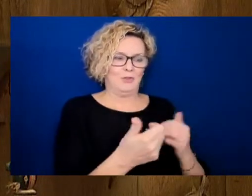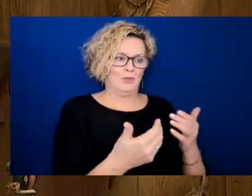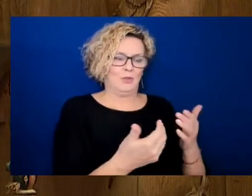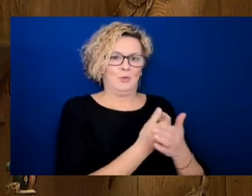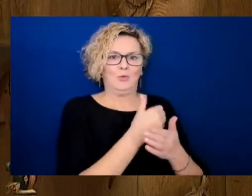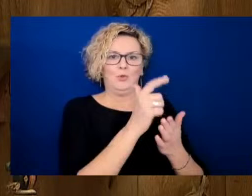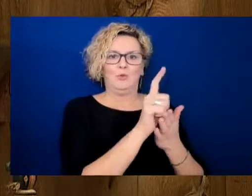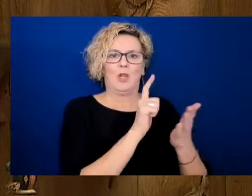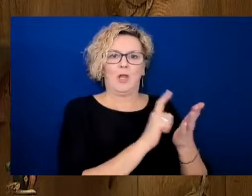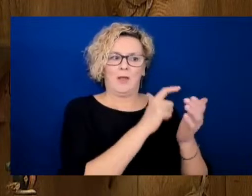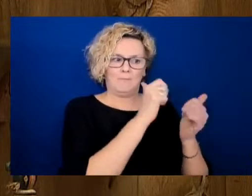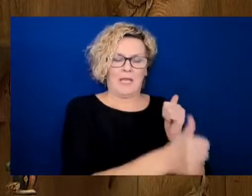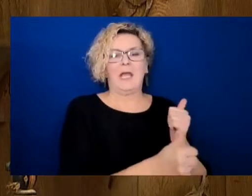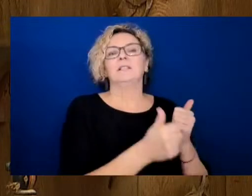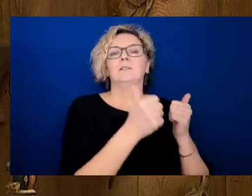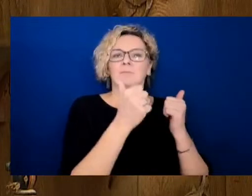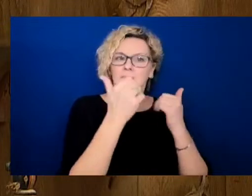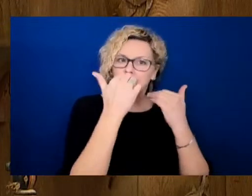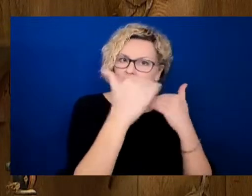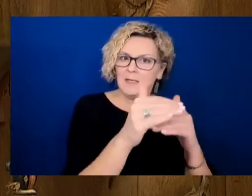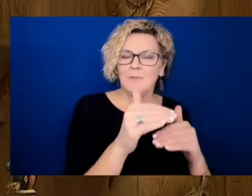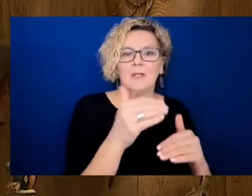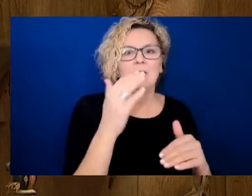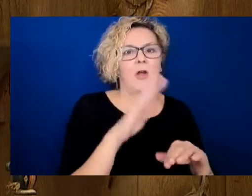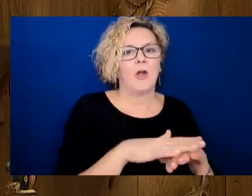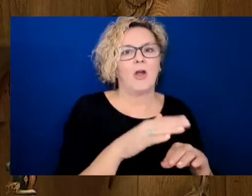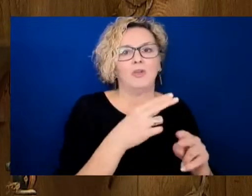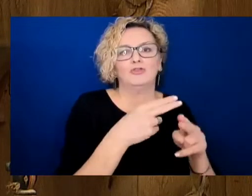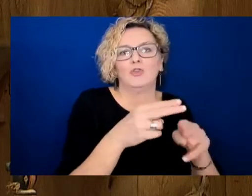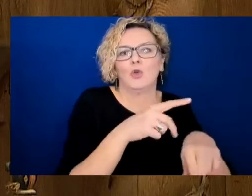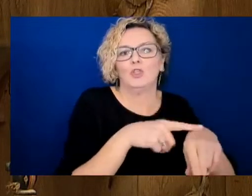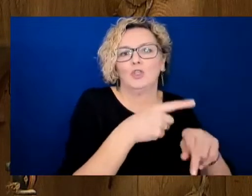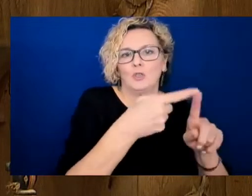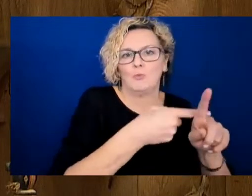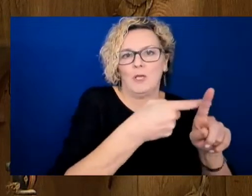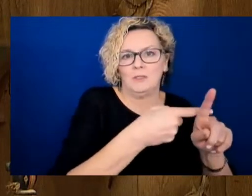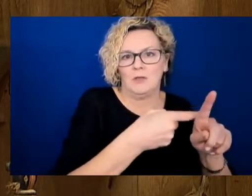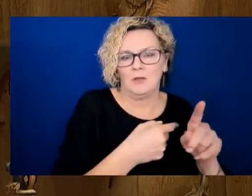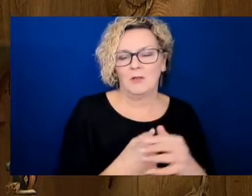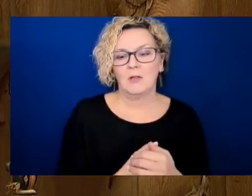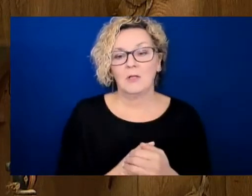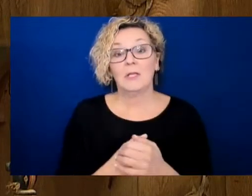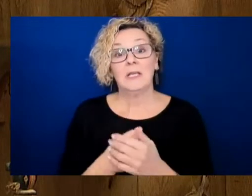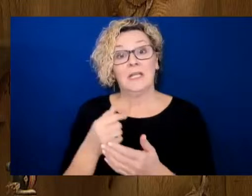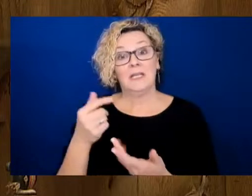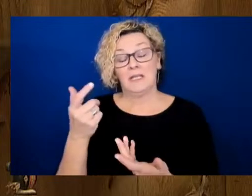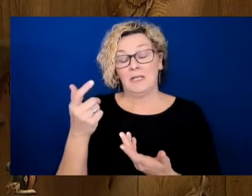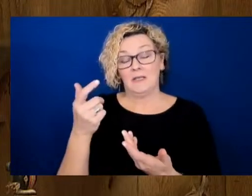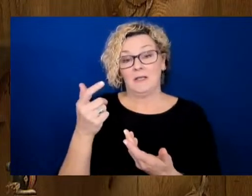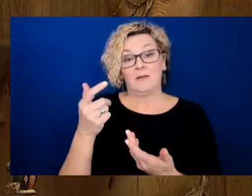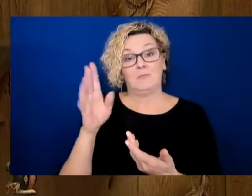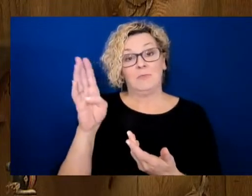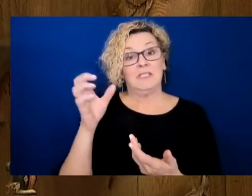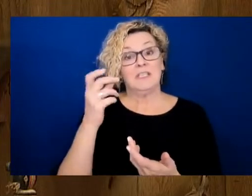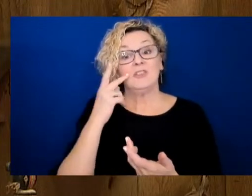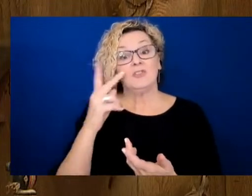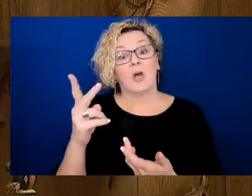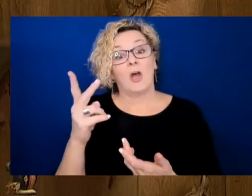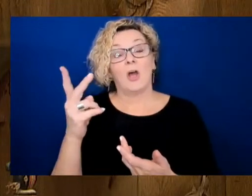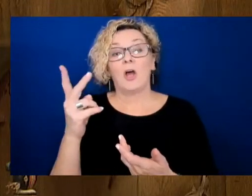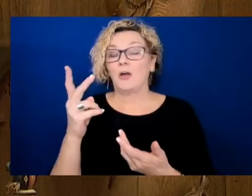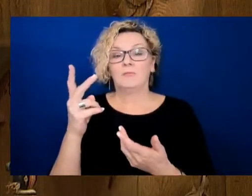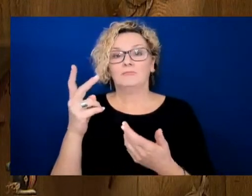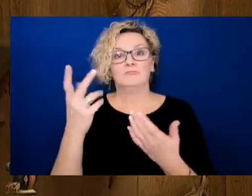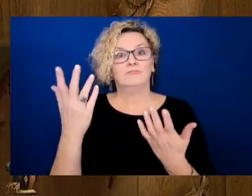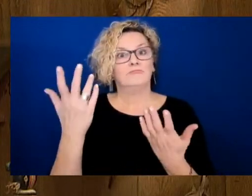rentals. In 2023, BC saw a record-setting 19,000 new rental homes registered, a